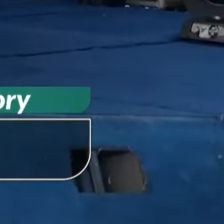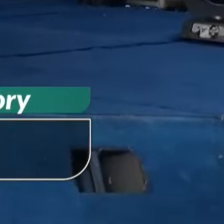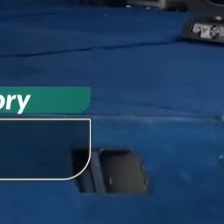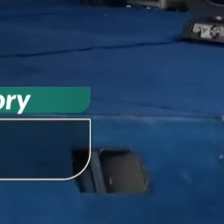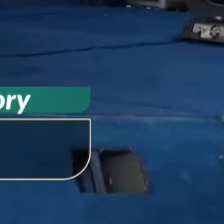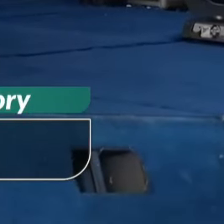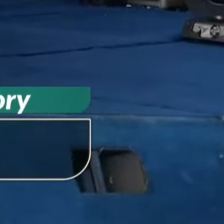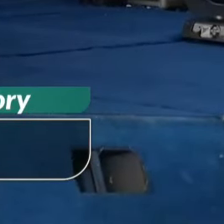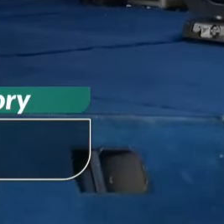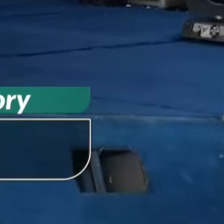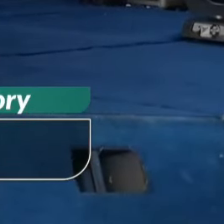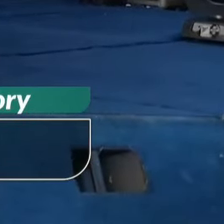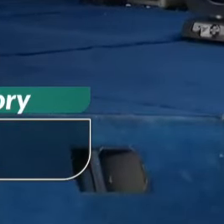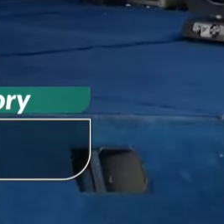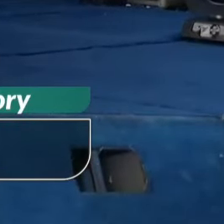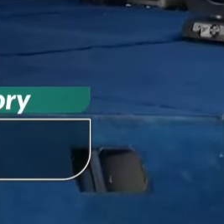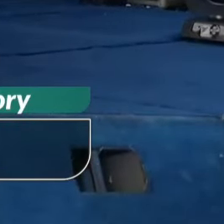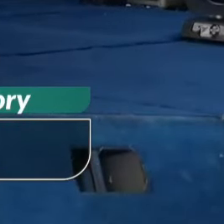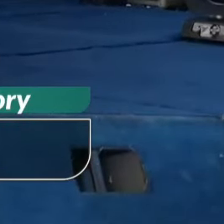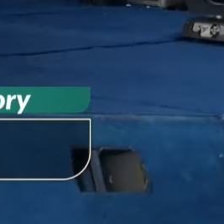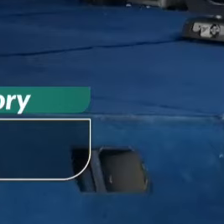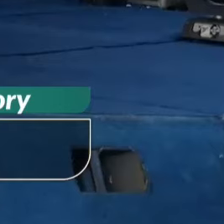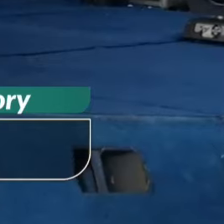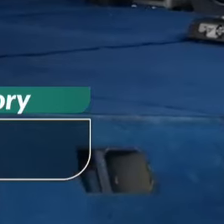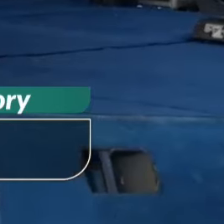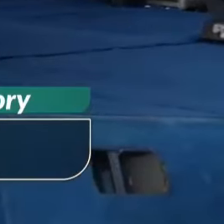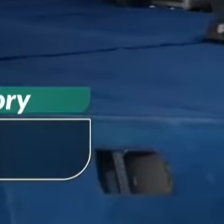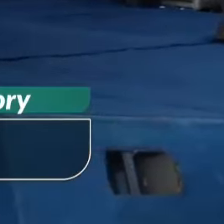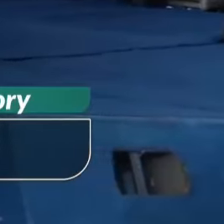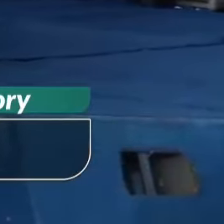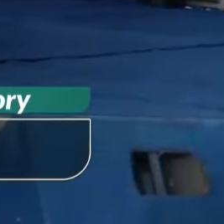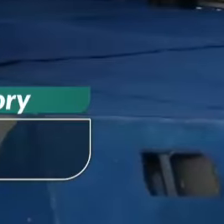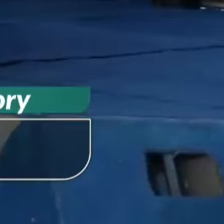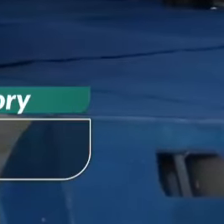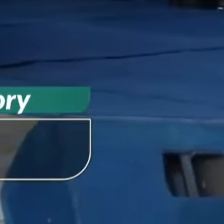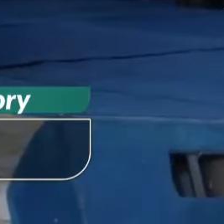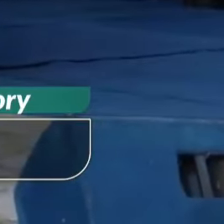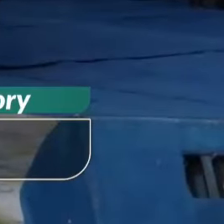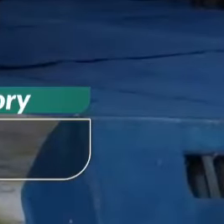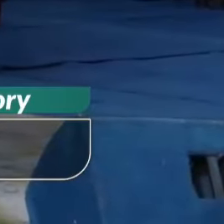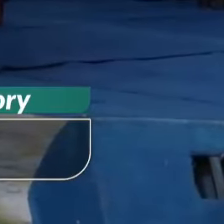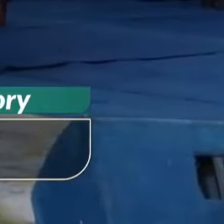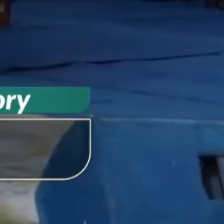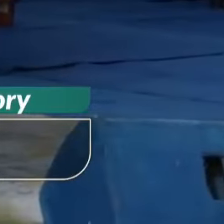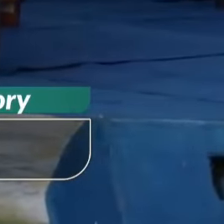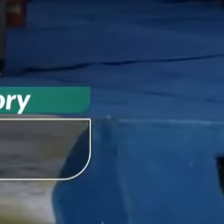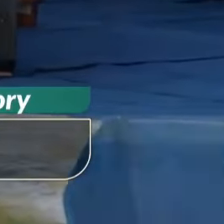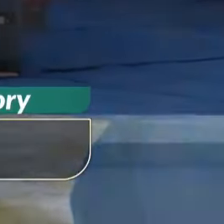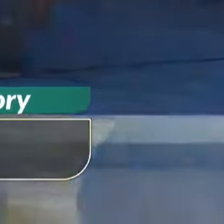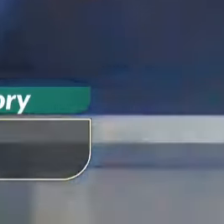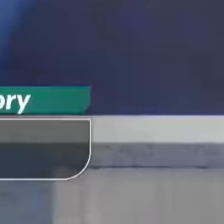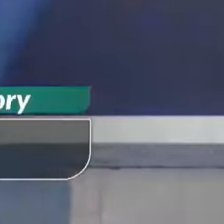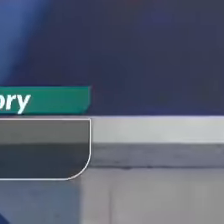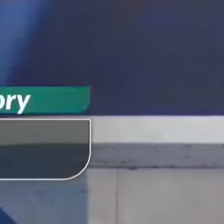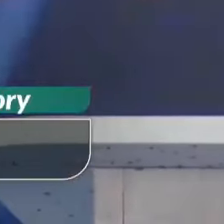them that will believe on me through their word. He prayed for those apostles and disciples, and he